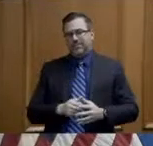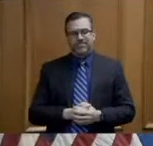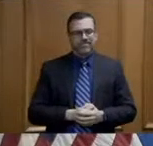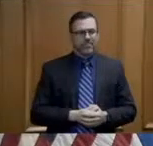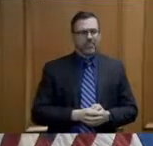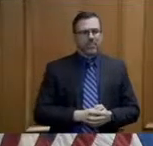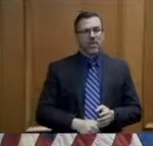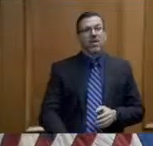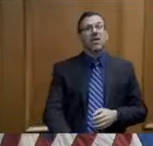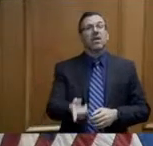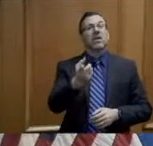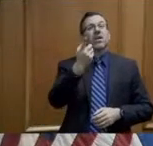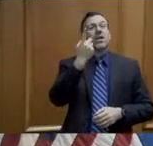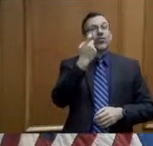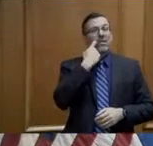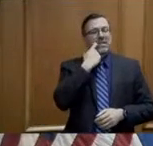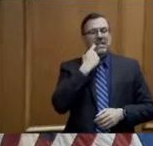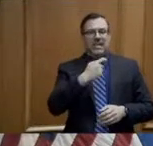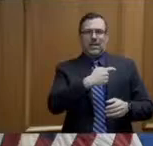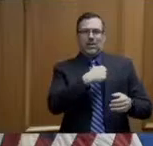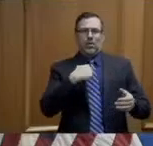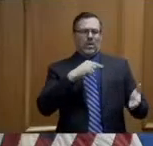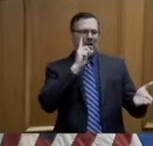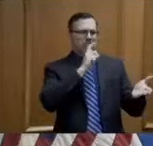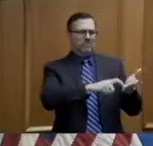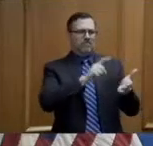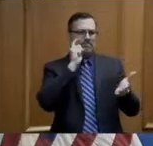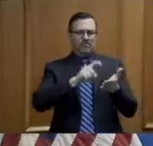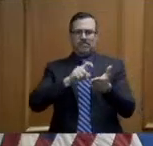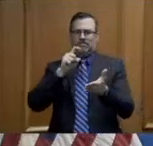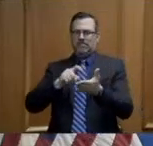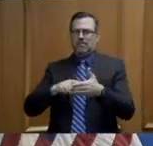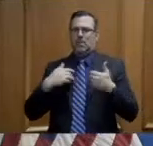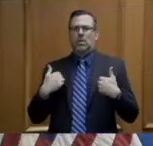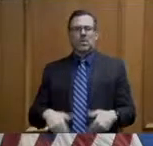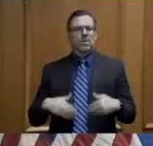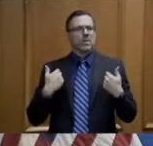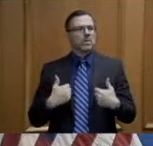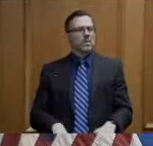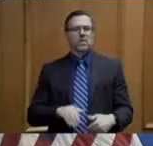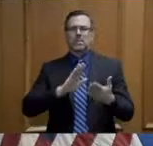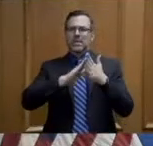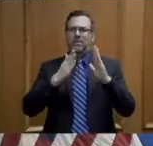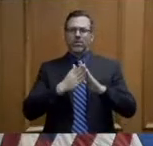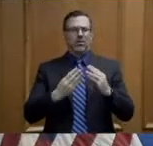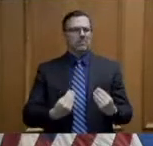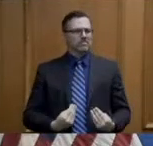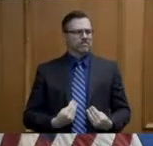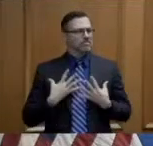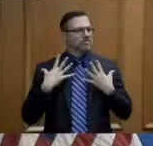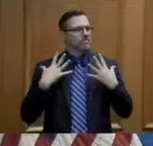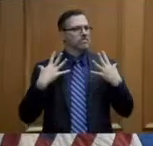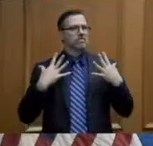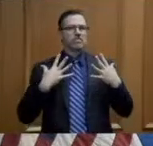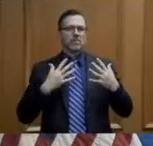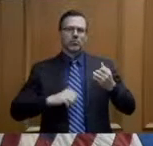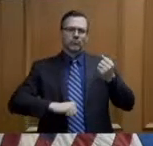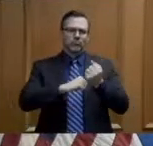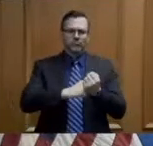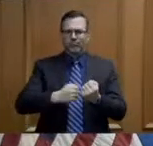weeks, we've been inspired by the ways that our communities have come together to solve tough challenges and support one